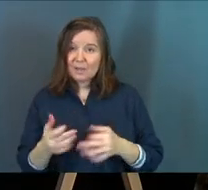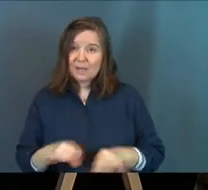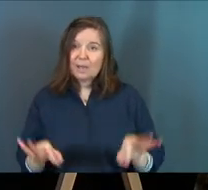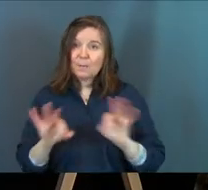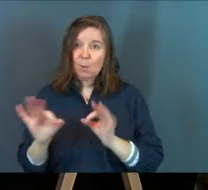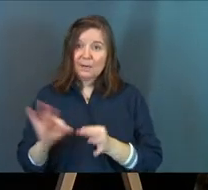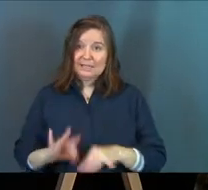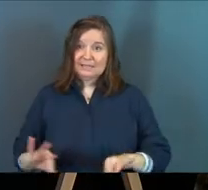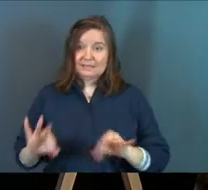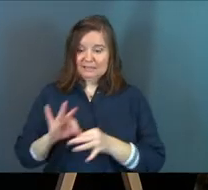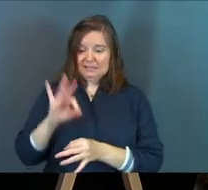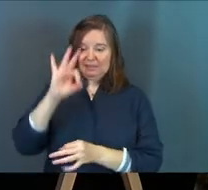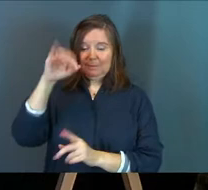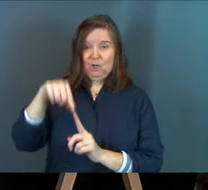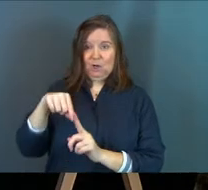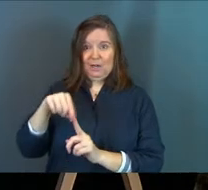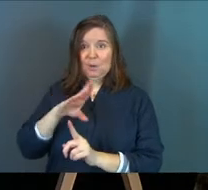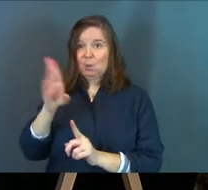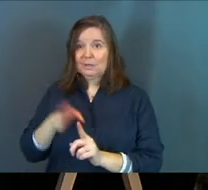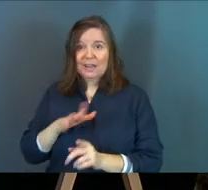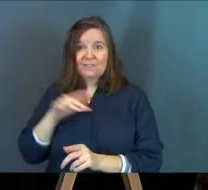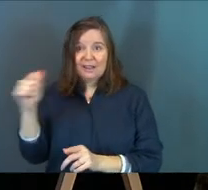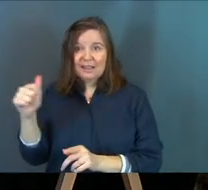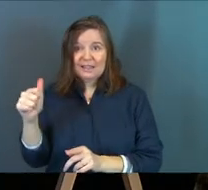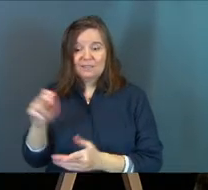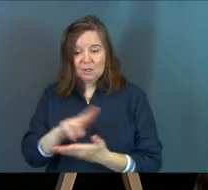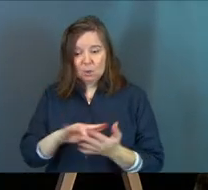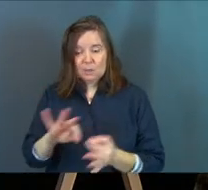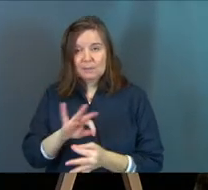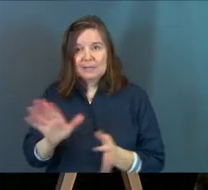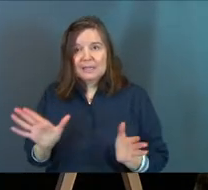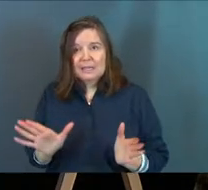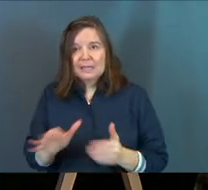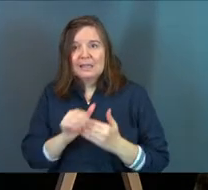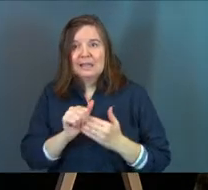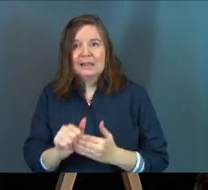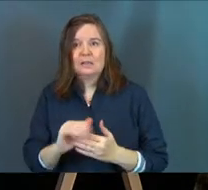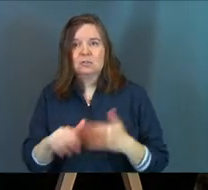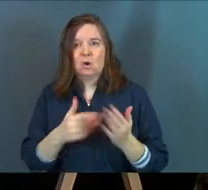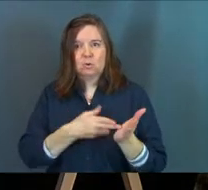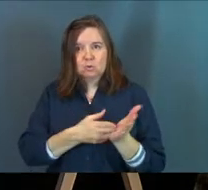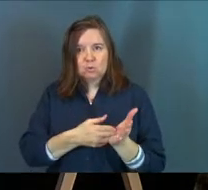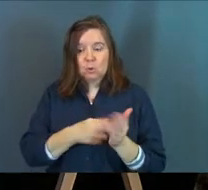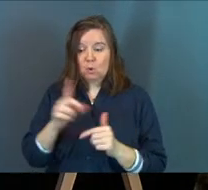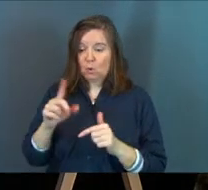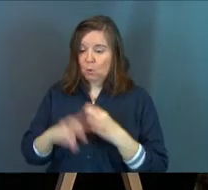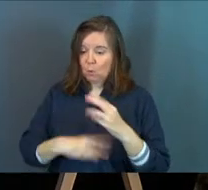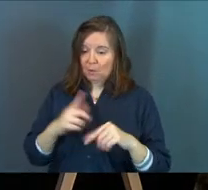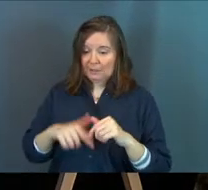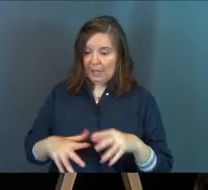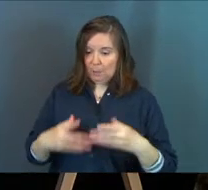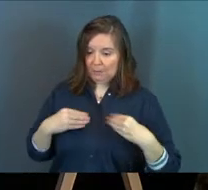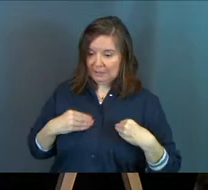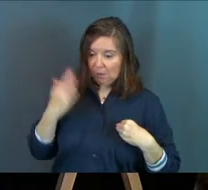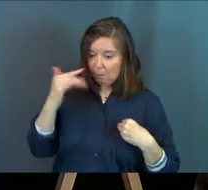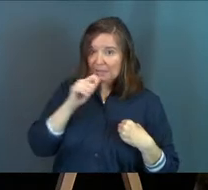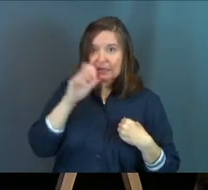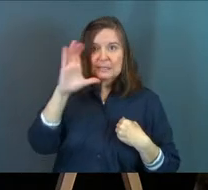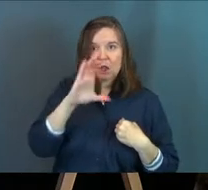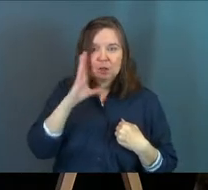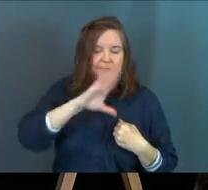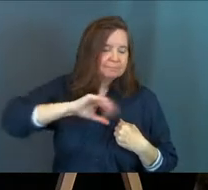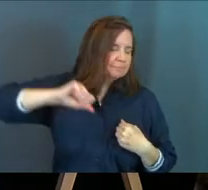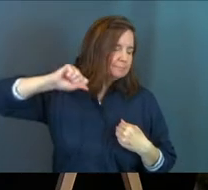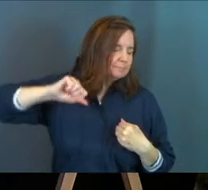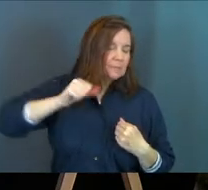is, who will never leave you. He is the Holy Spirit who leads into all truth. The world cannot receive him because it isn't looking for him